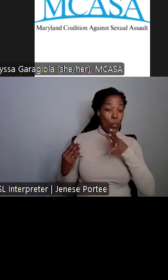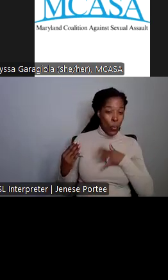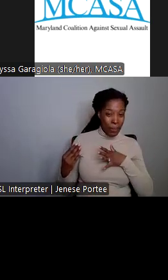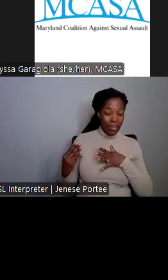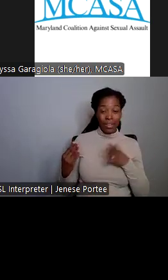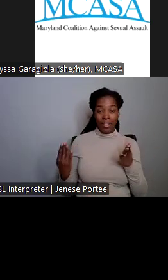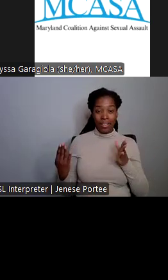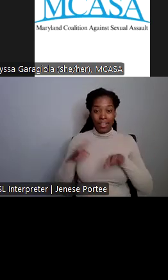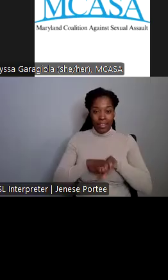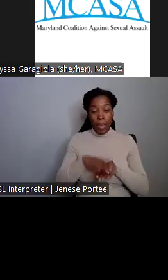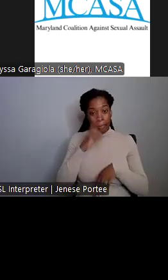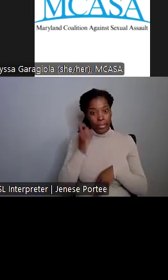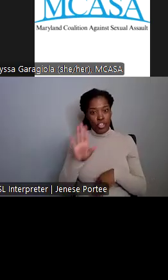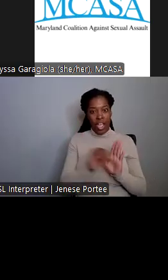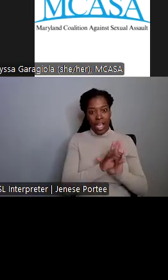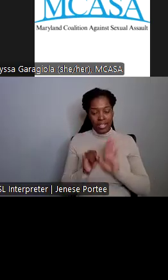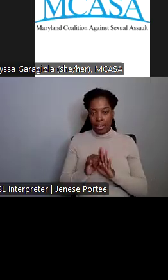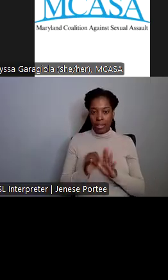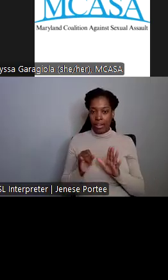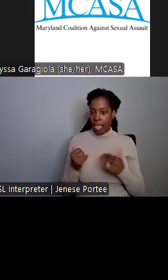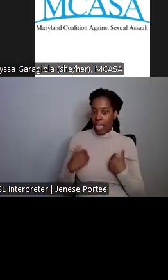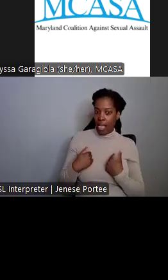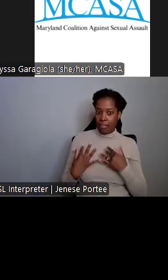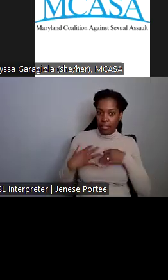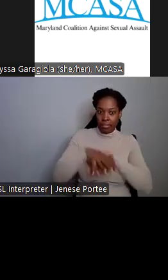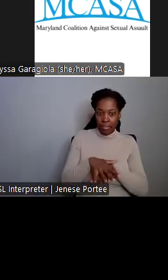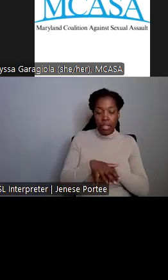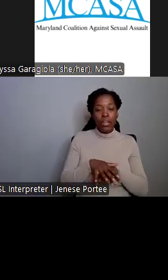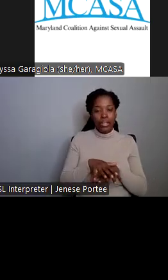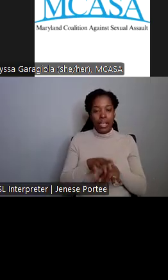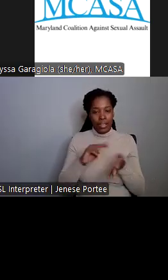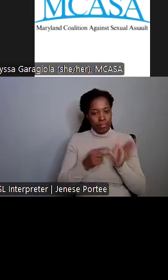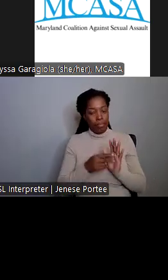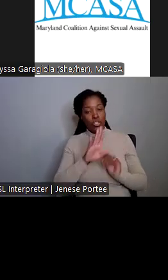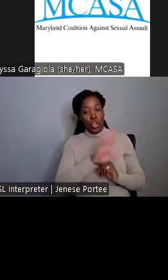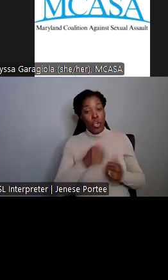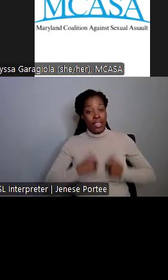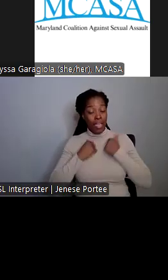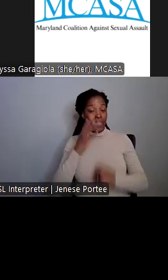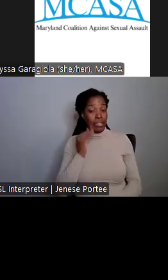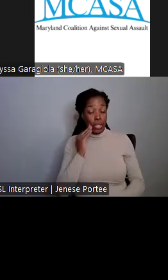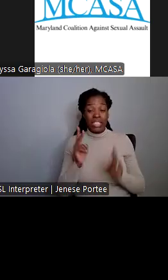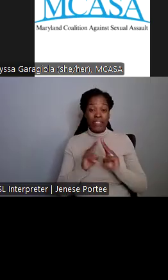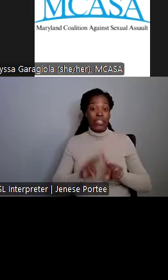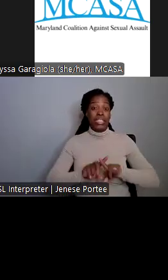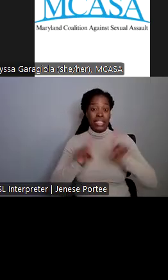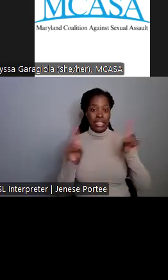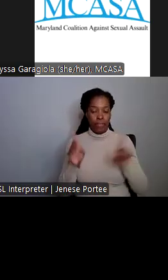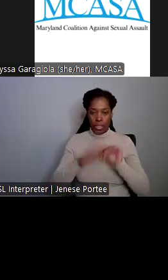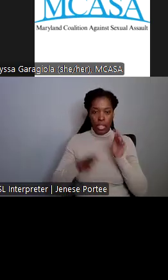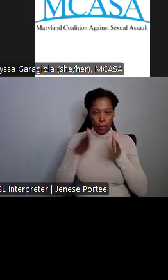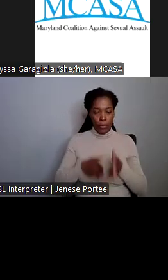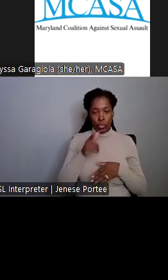are threaded together, and how she's treated gives her a very different life experience than someone who does not experience both of those forms